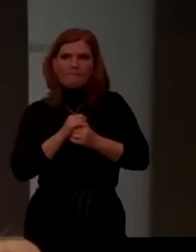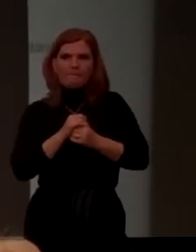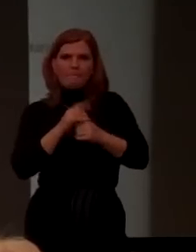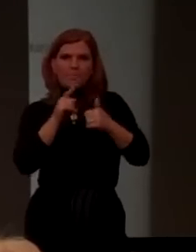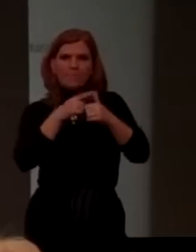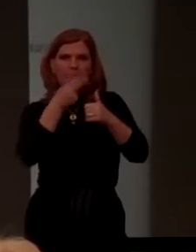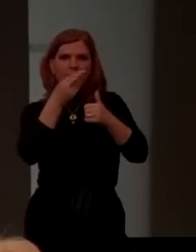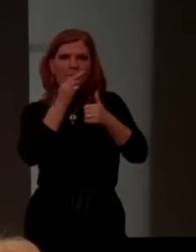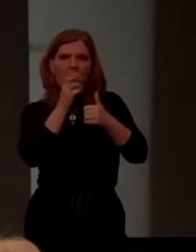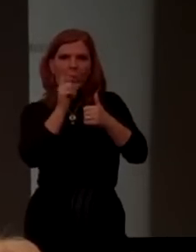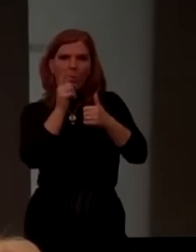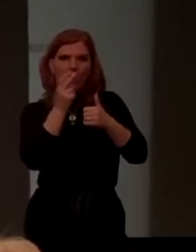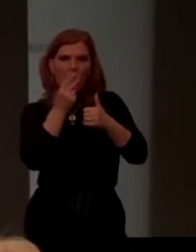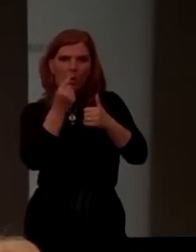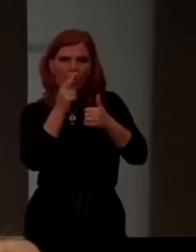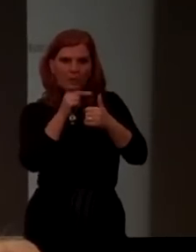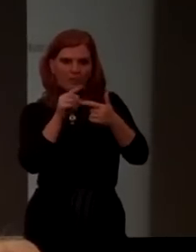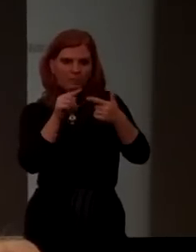Homer Laughlin, 59.